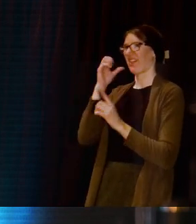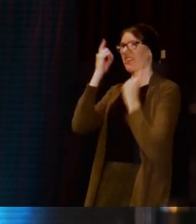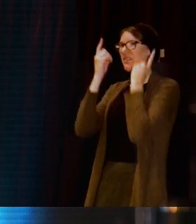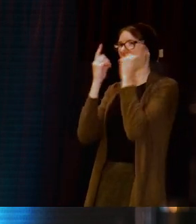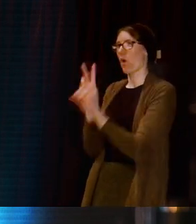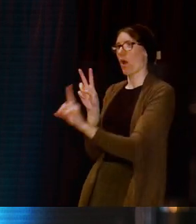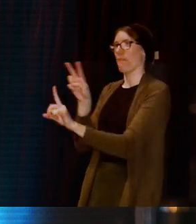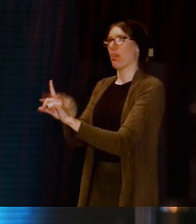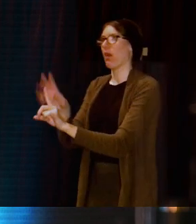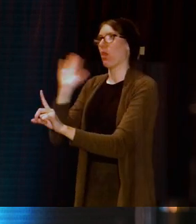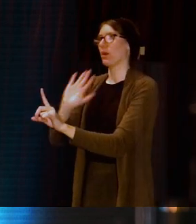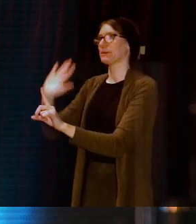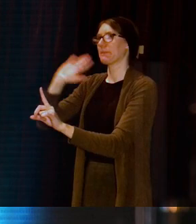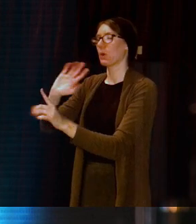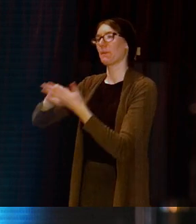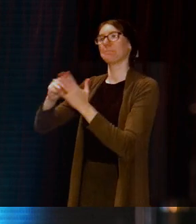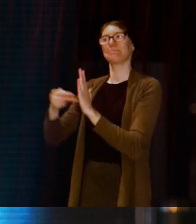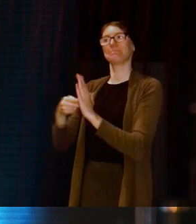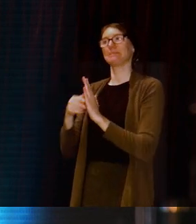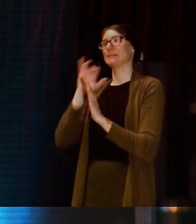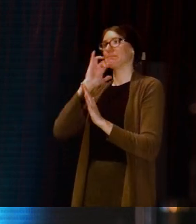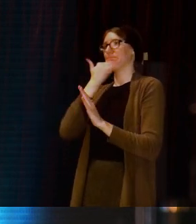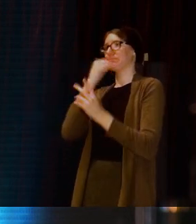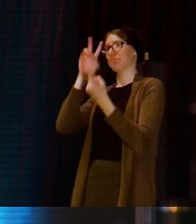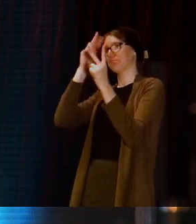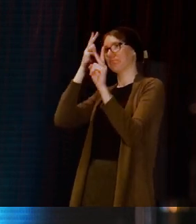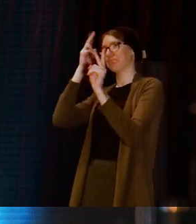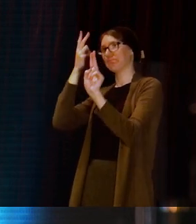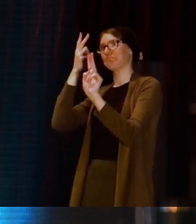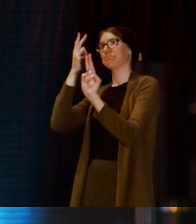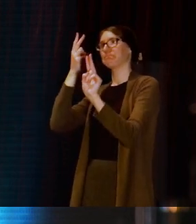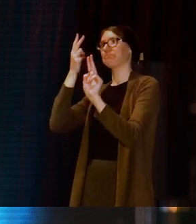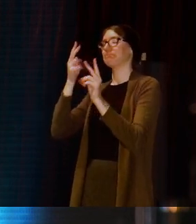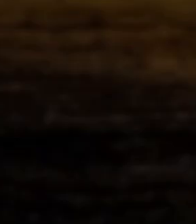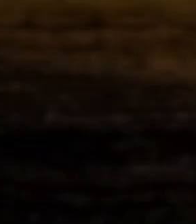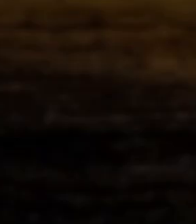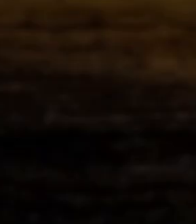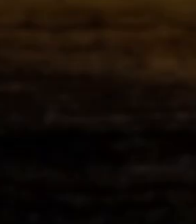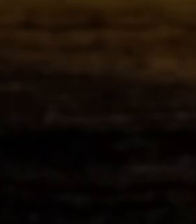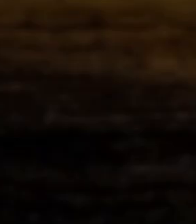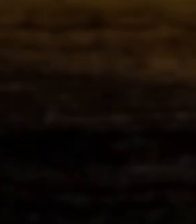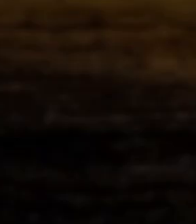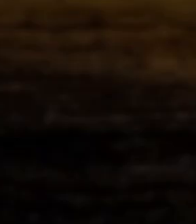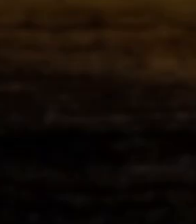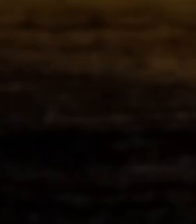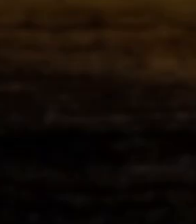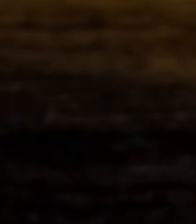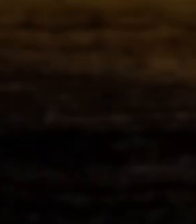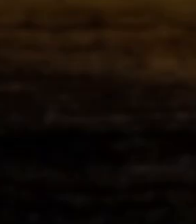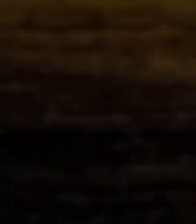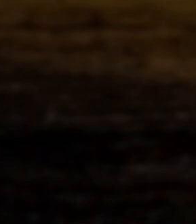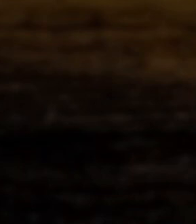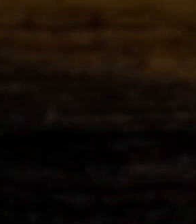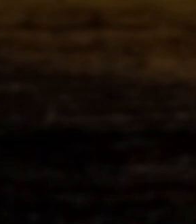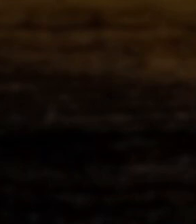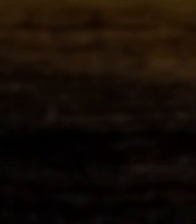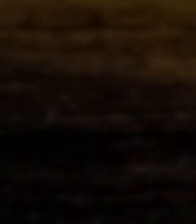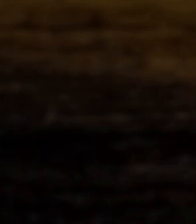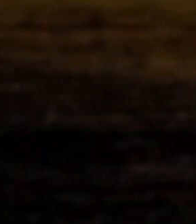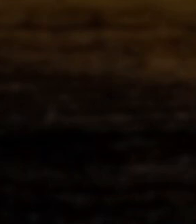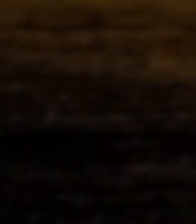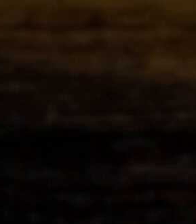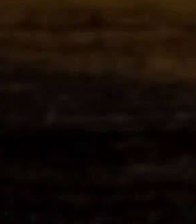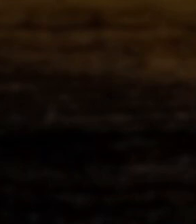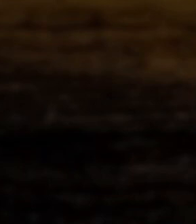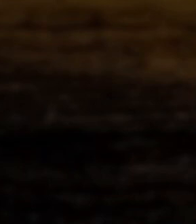then, you're very likely to misinterpret it. Finally, there's theological. Consideration of the whole Bible